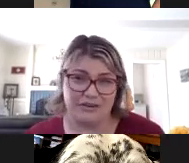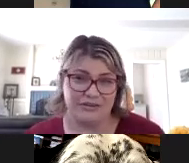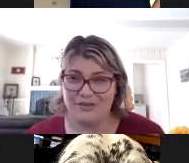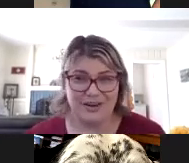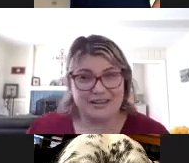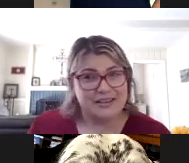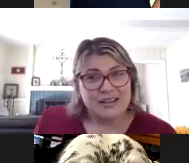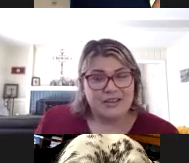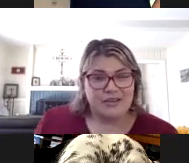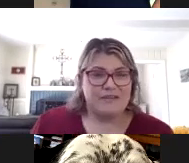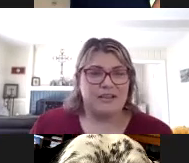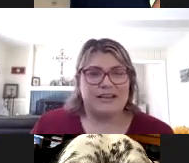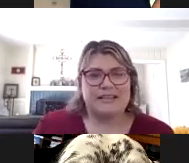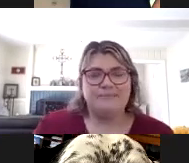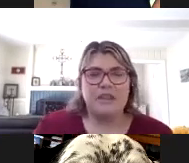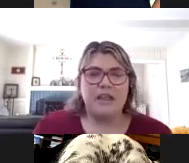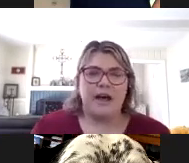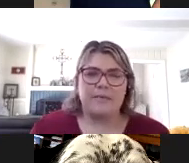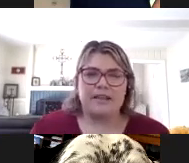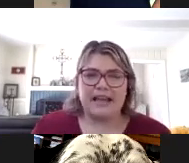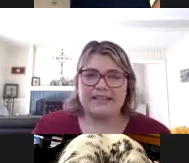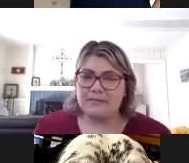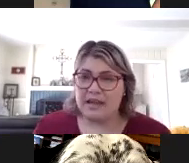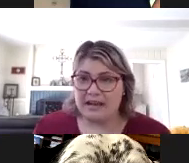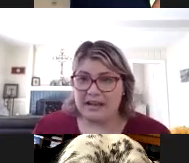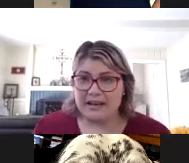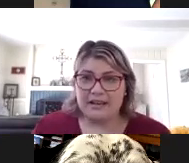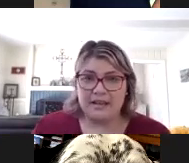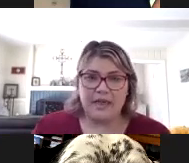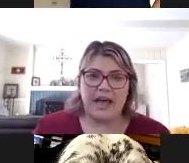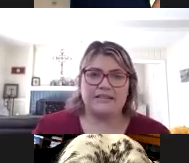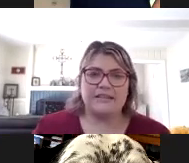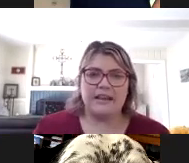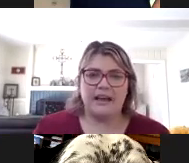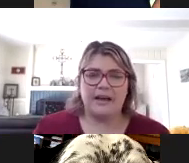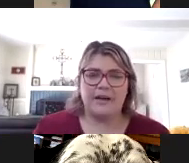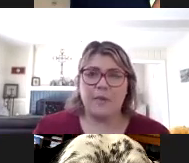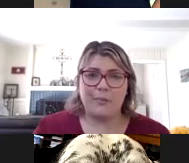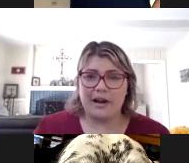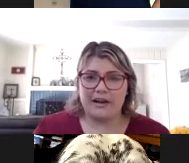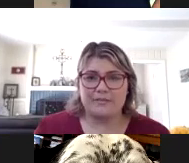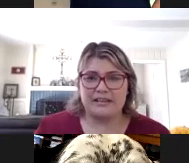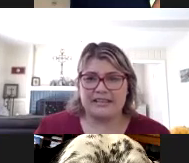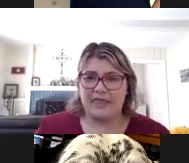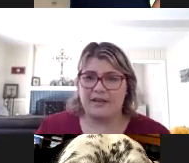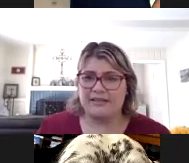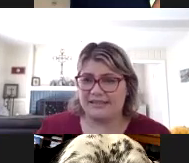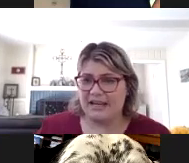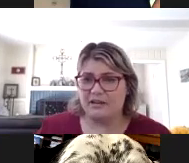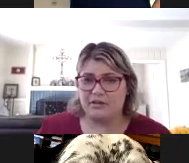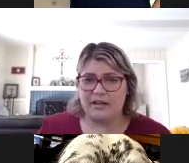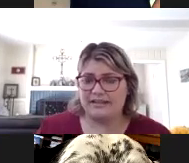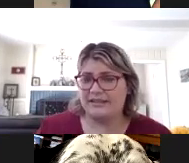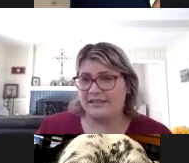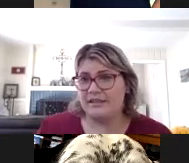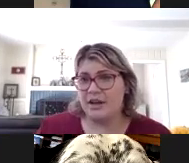their governor, so they're not even elected. It's estimated that approximately 10,000 state